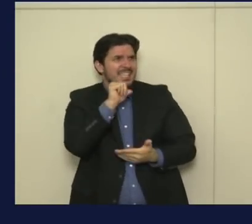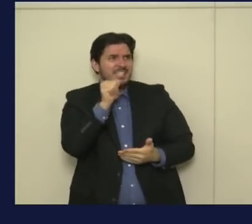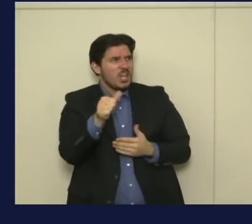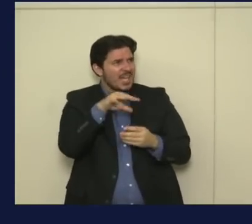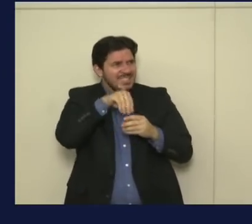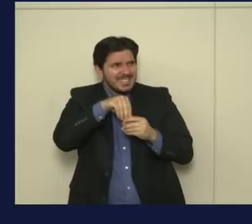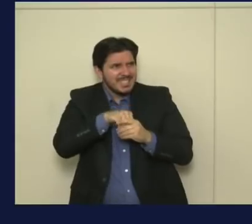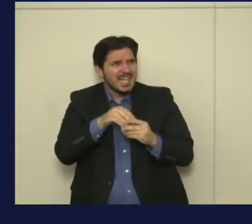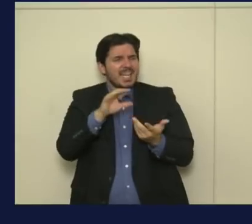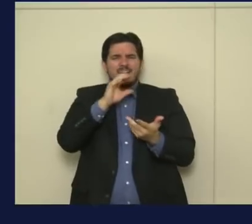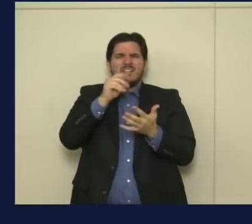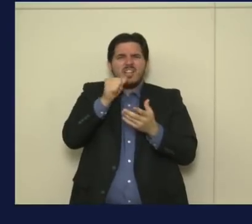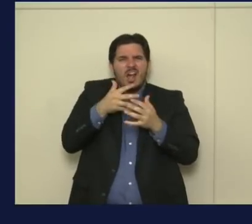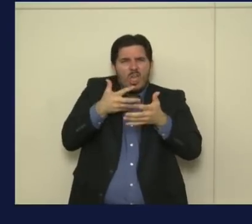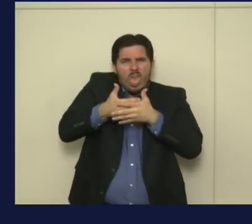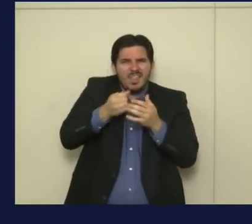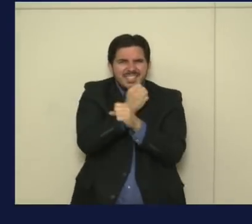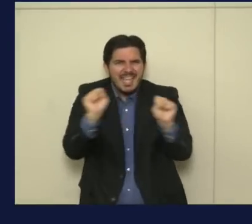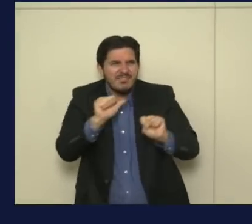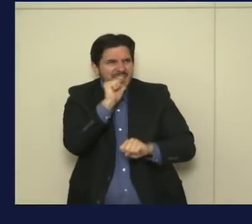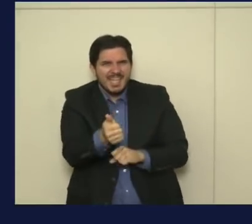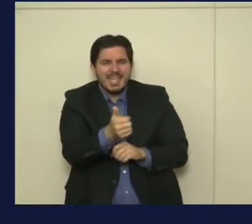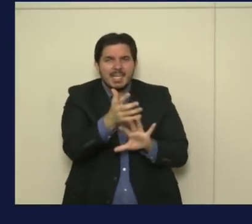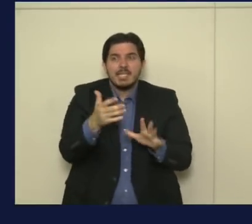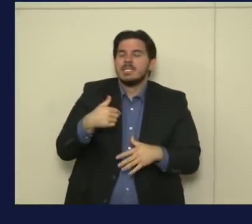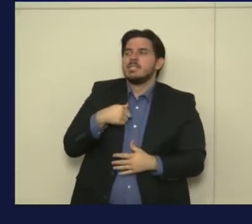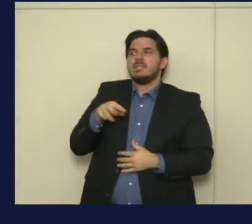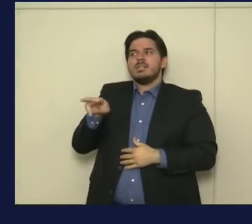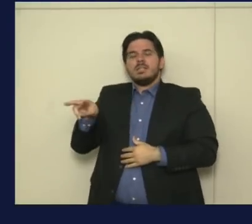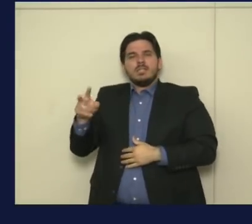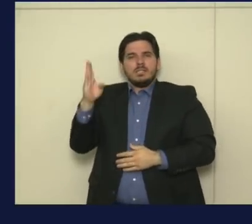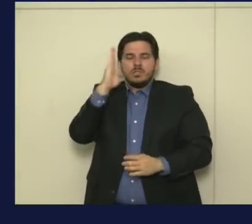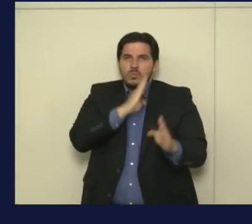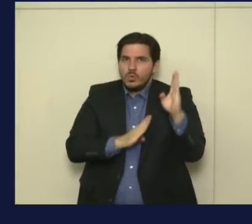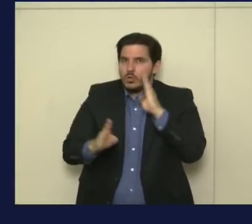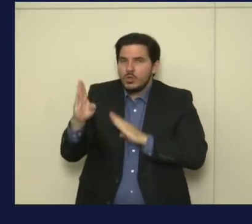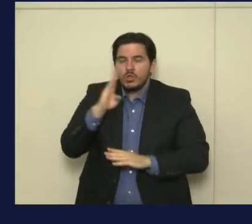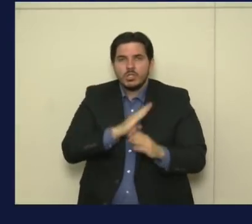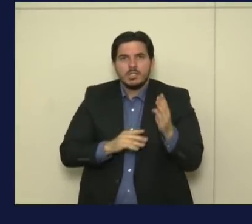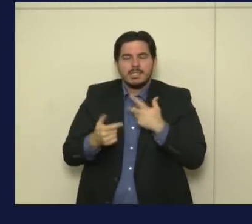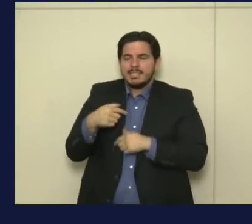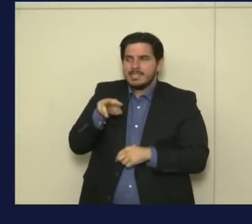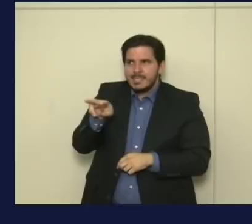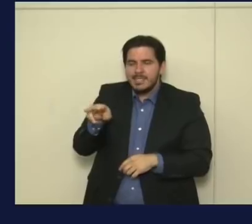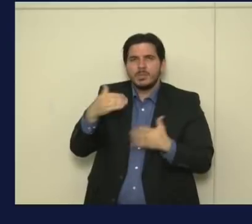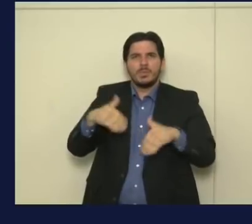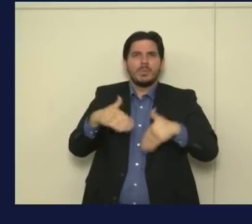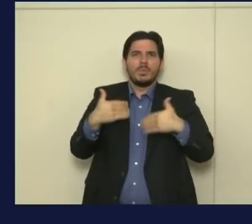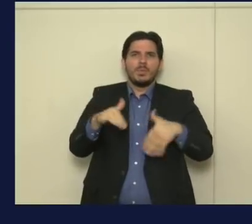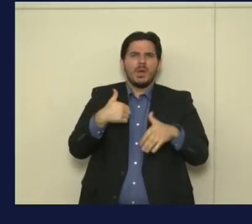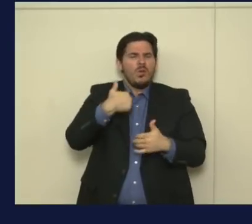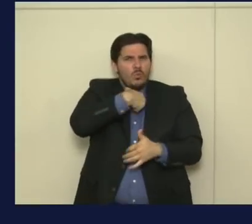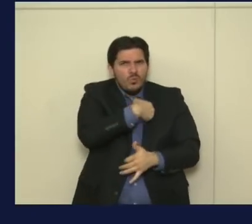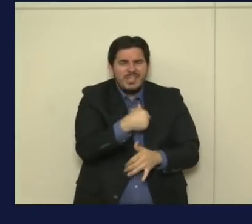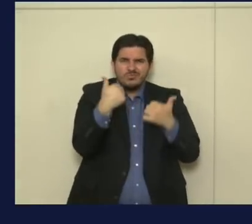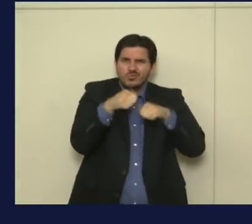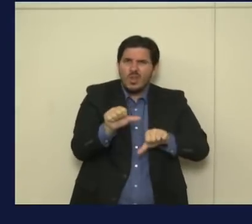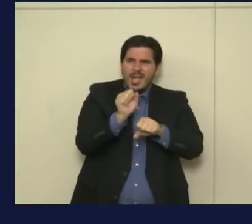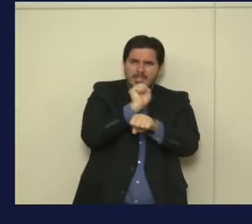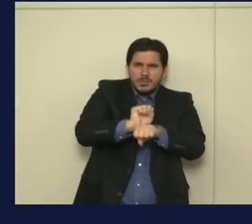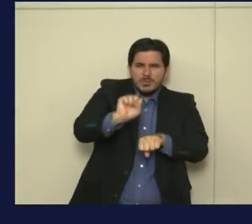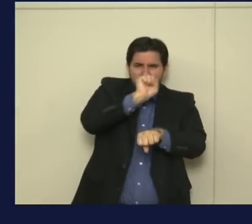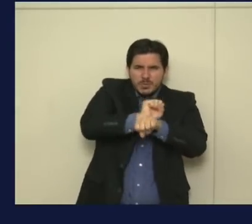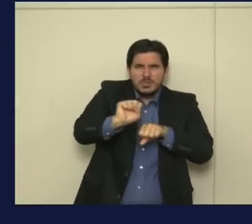the outdoor dining at a restaurant, that all of the COVID safe practices that we really are working hard, not just